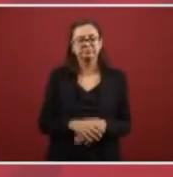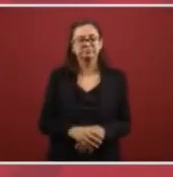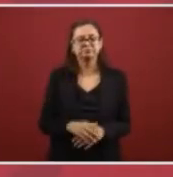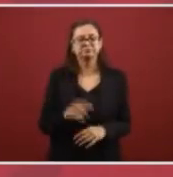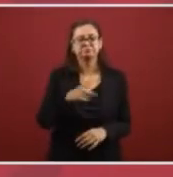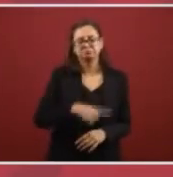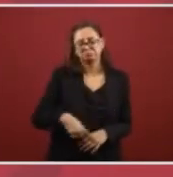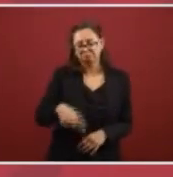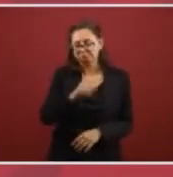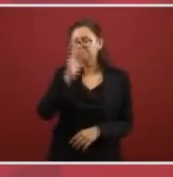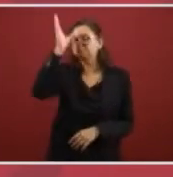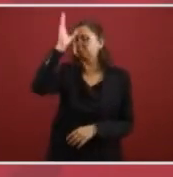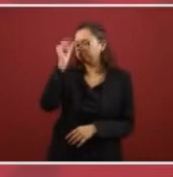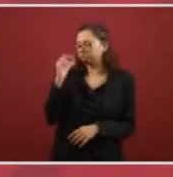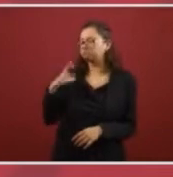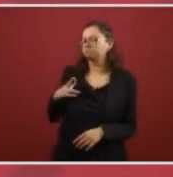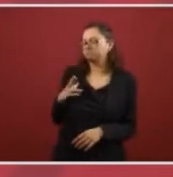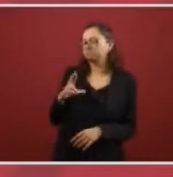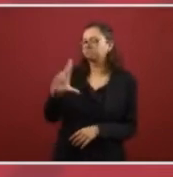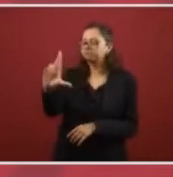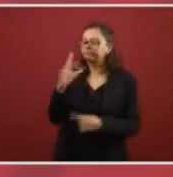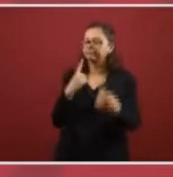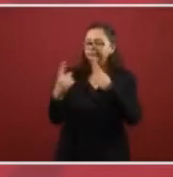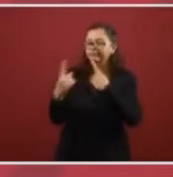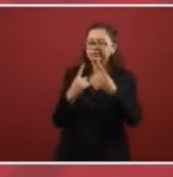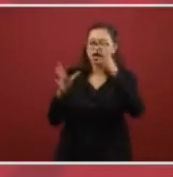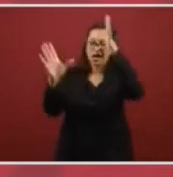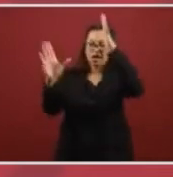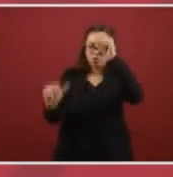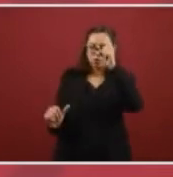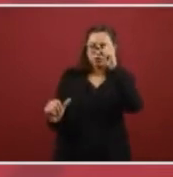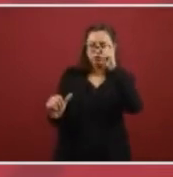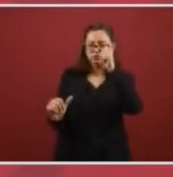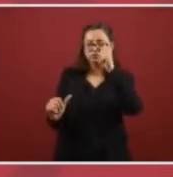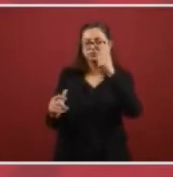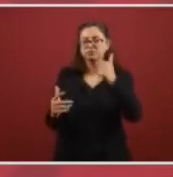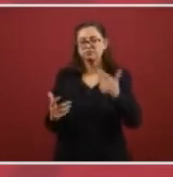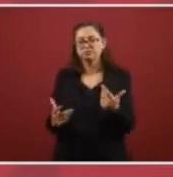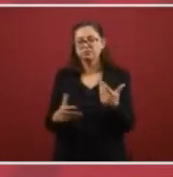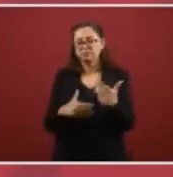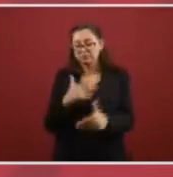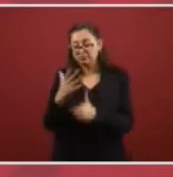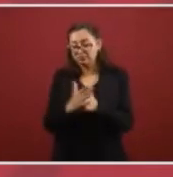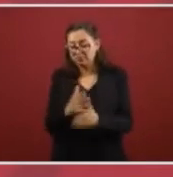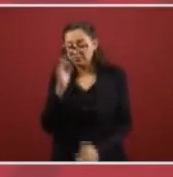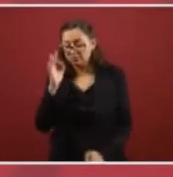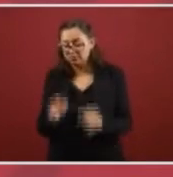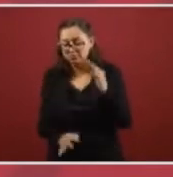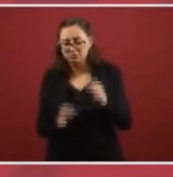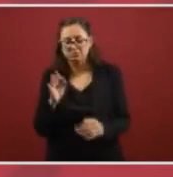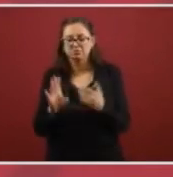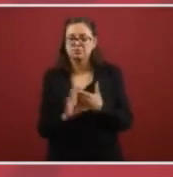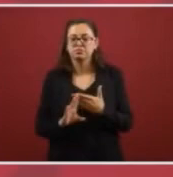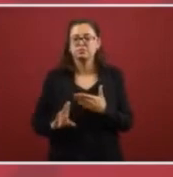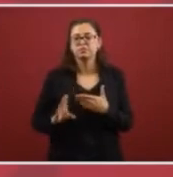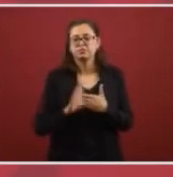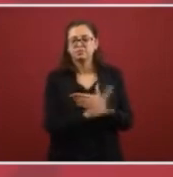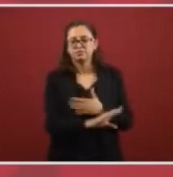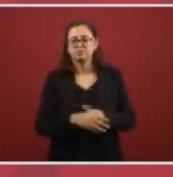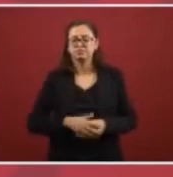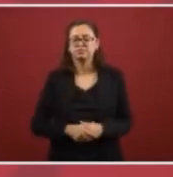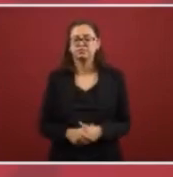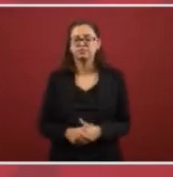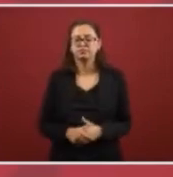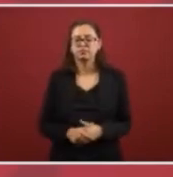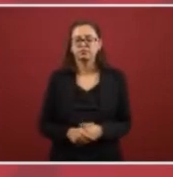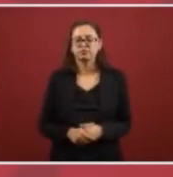And they demonstrated their disposition to come to an agreement so that we wouldn't have to go to tribunals.